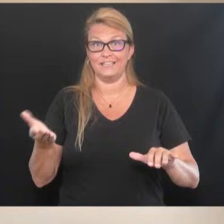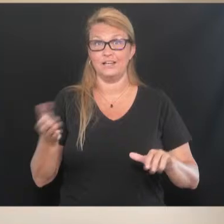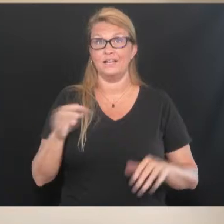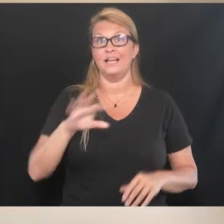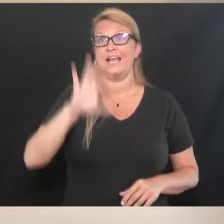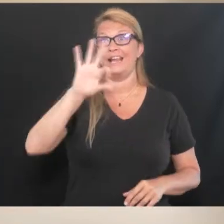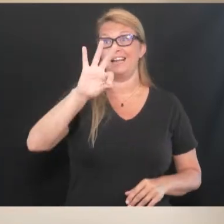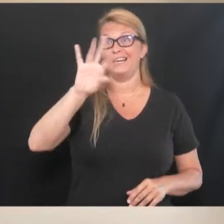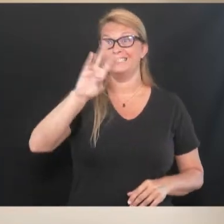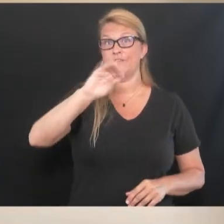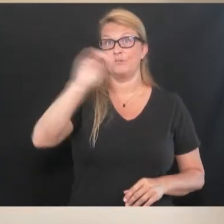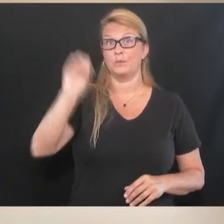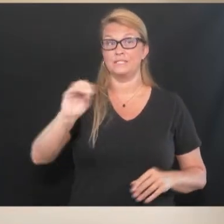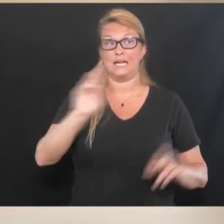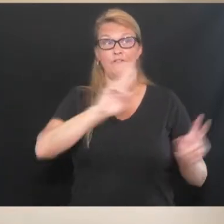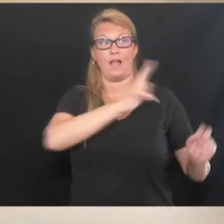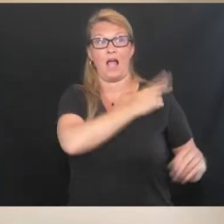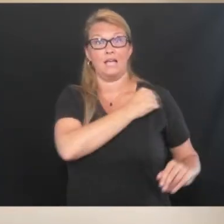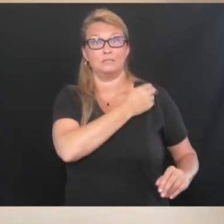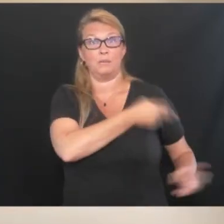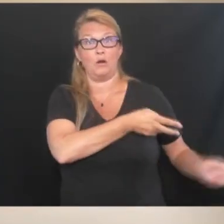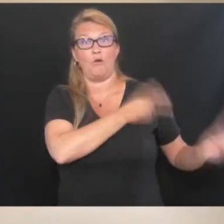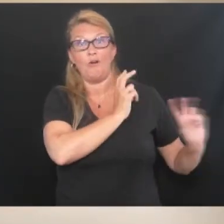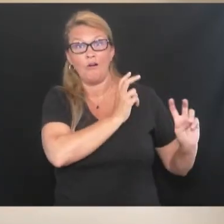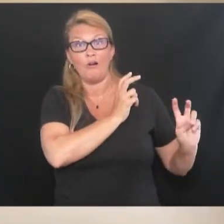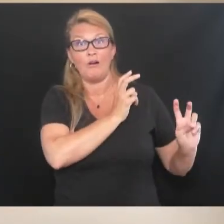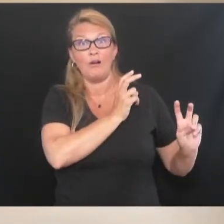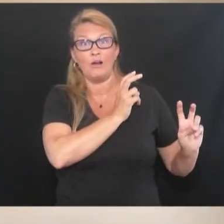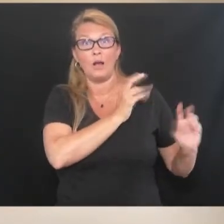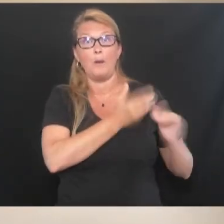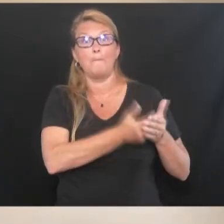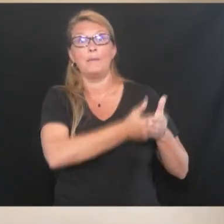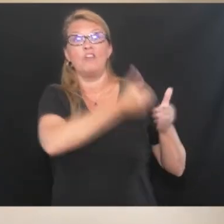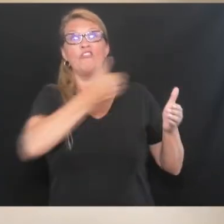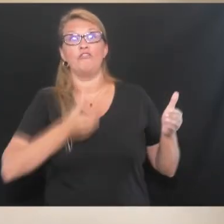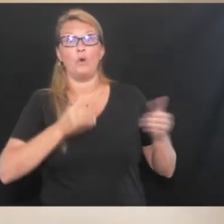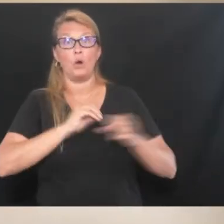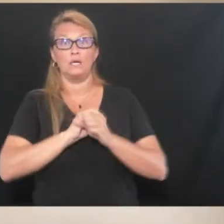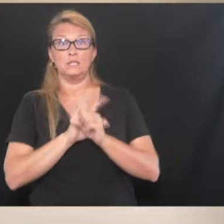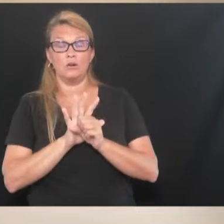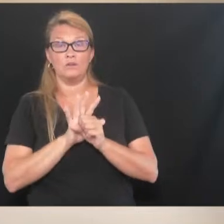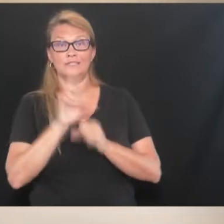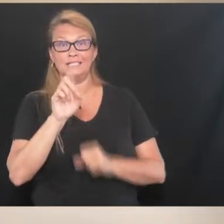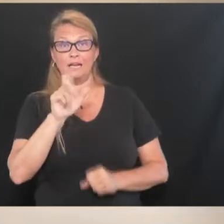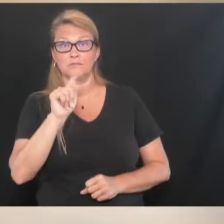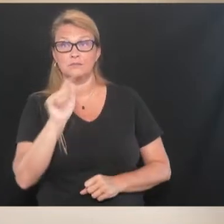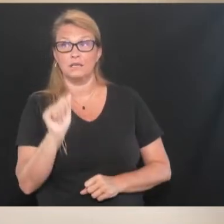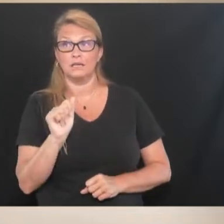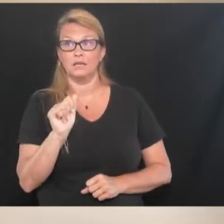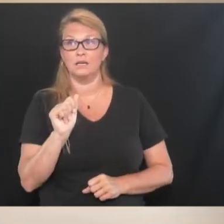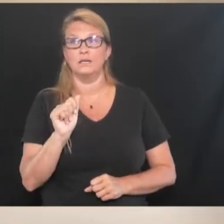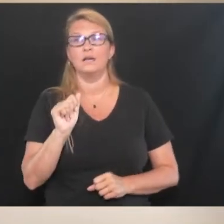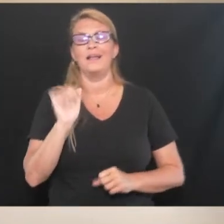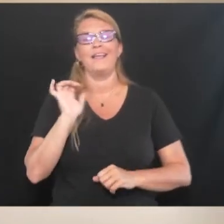our hospitalizations early on before the Delta variant were based on population age 50 and